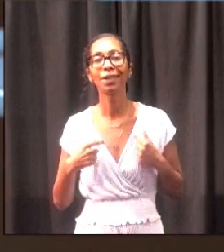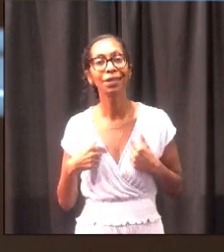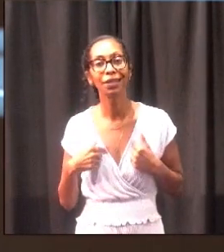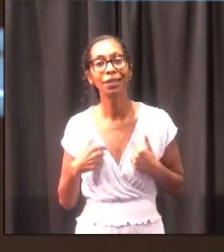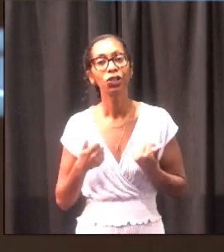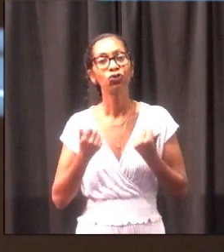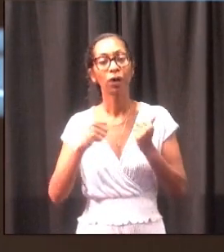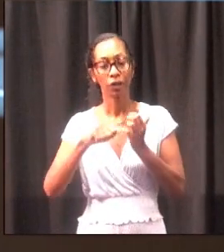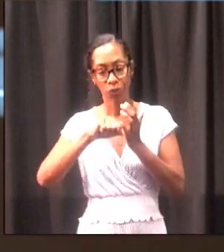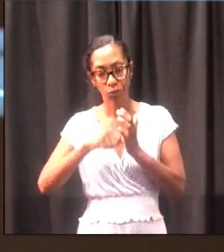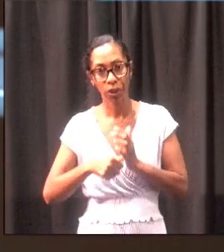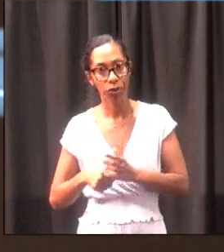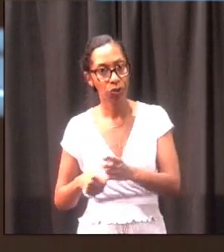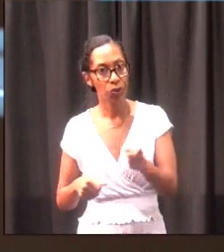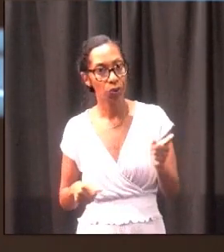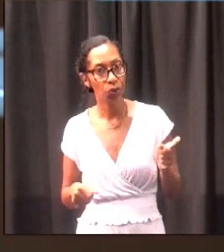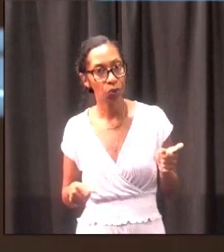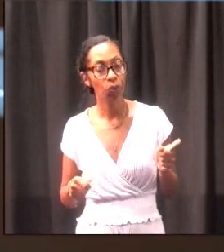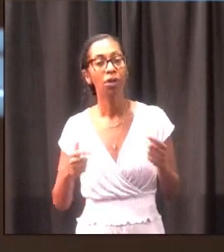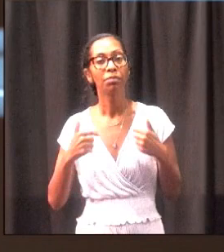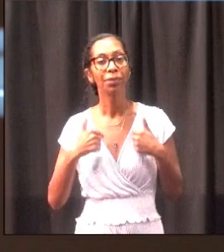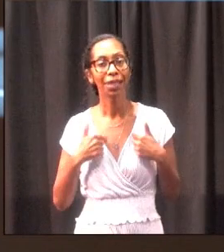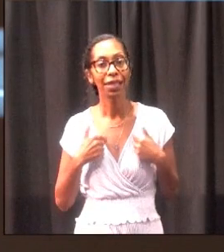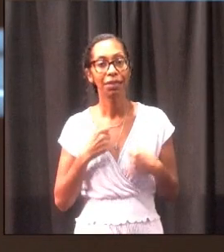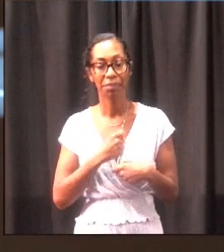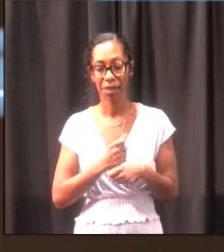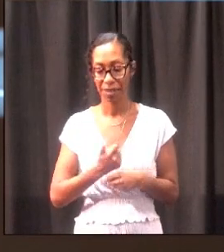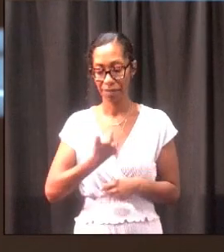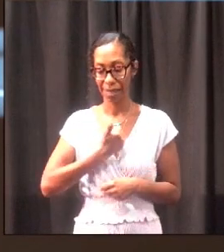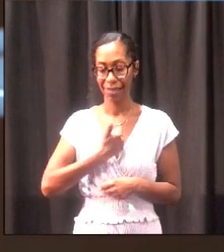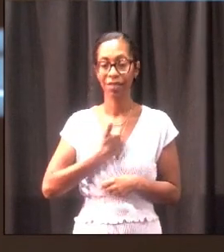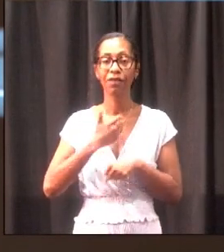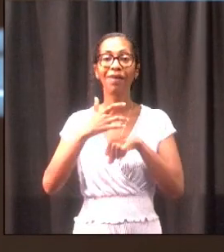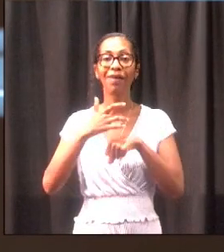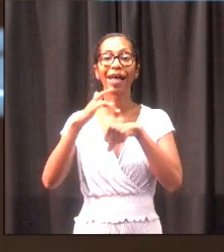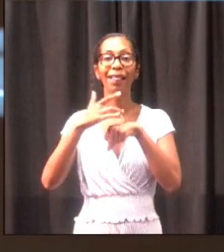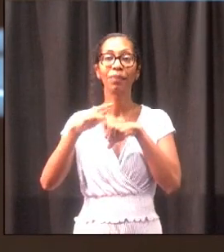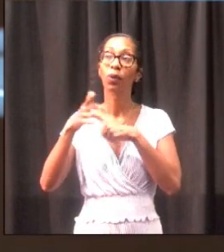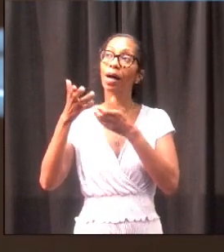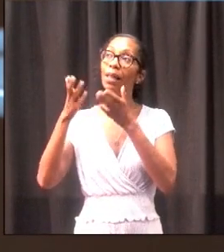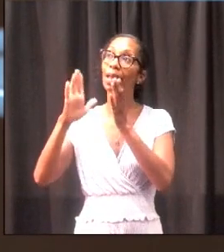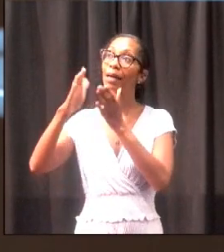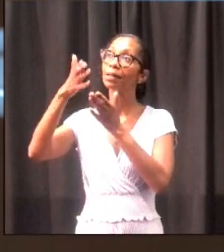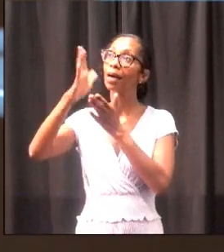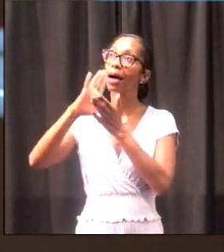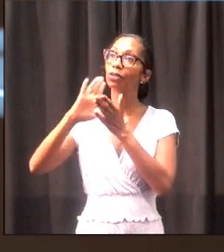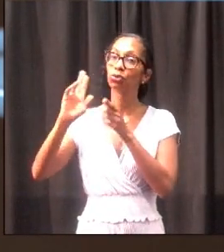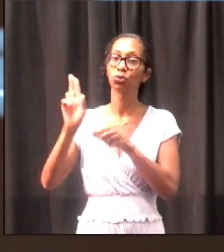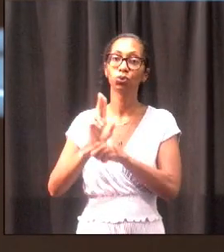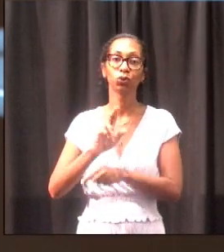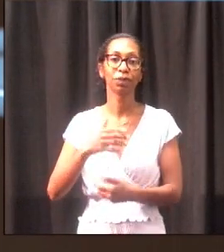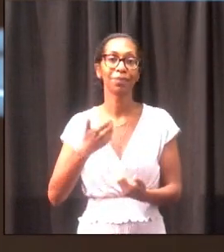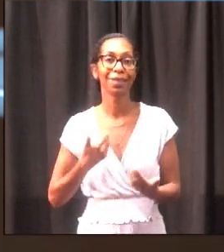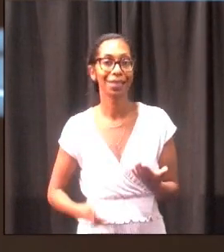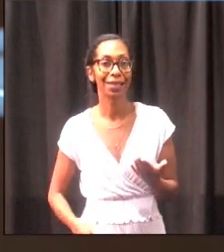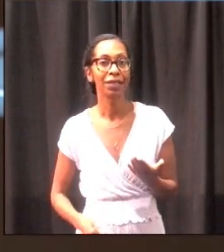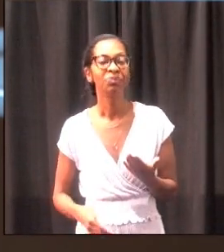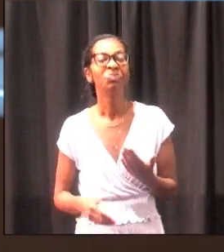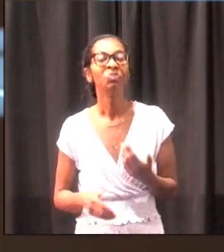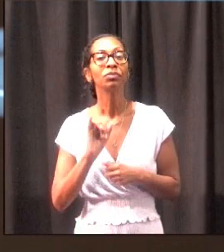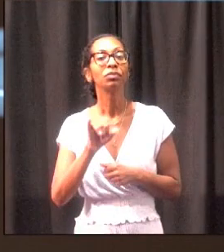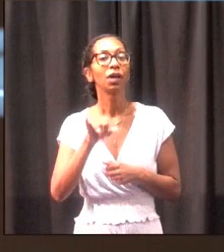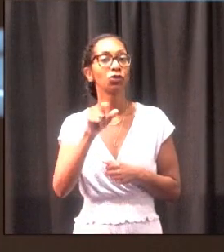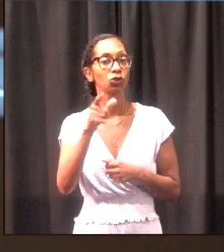trying to impress you. It was me making myself available to be used by the power of God. And some of us need to